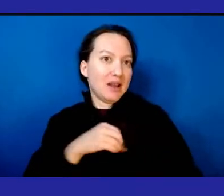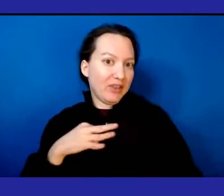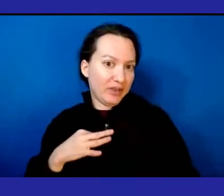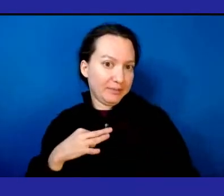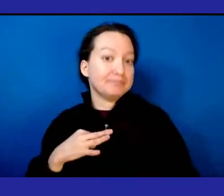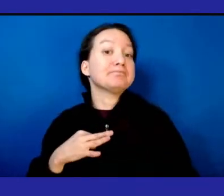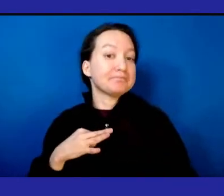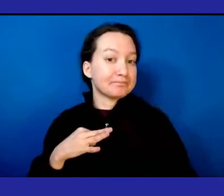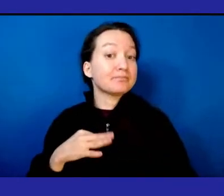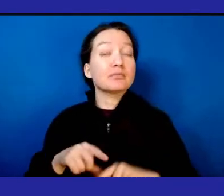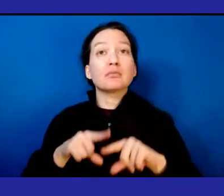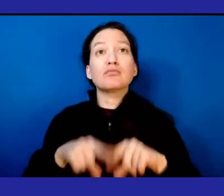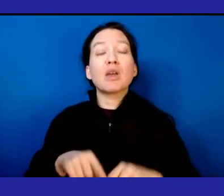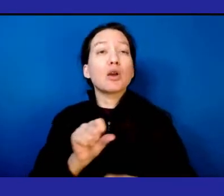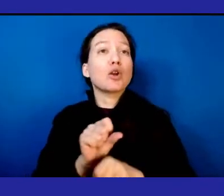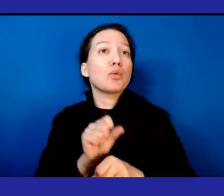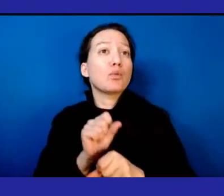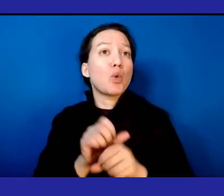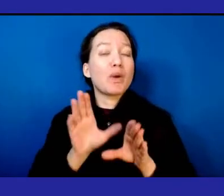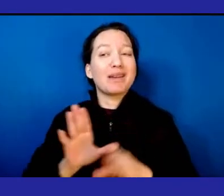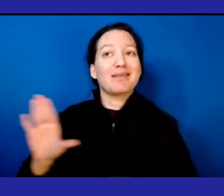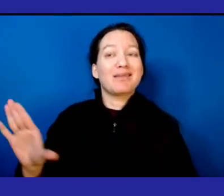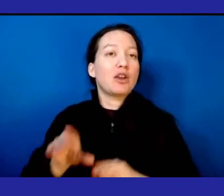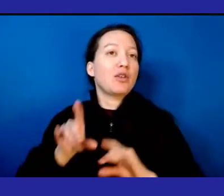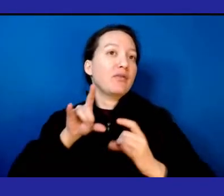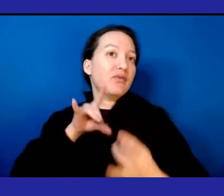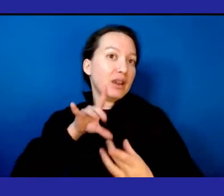based on employee feedback and surveys.